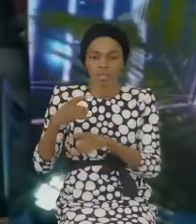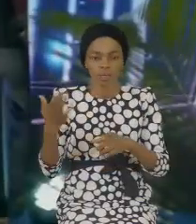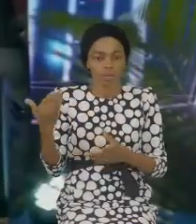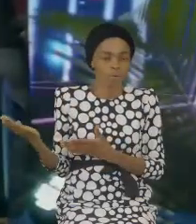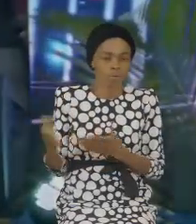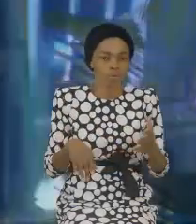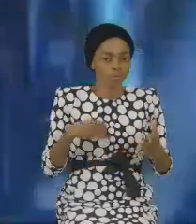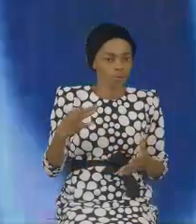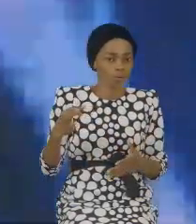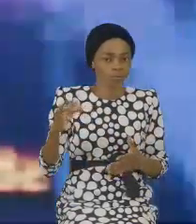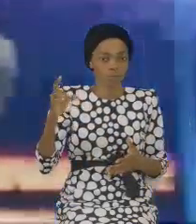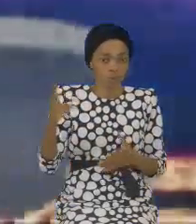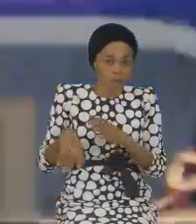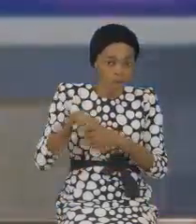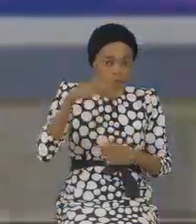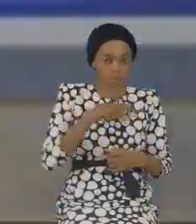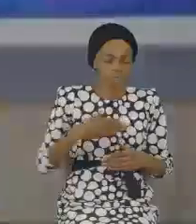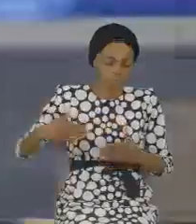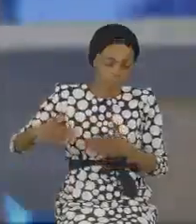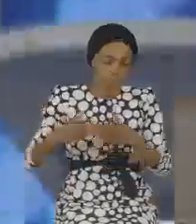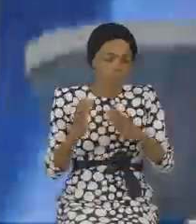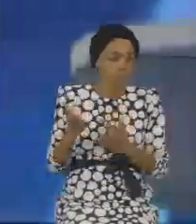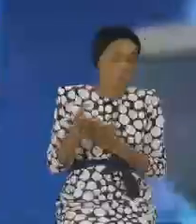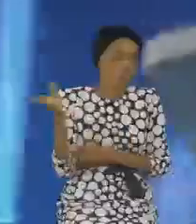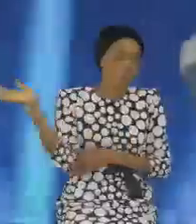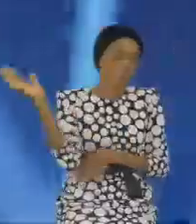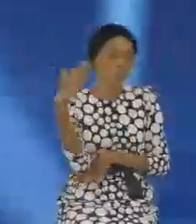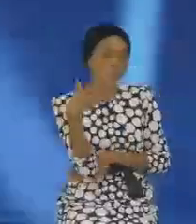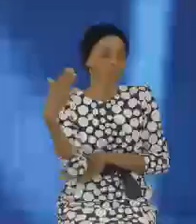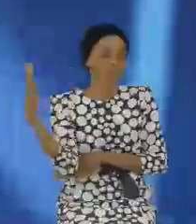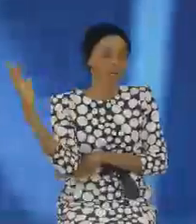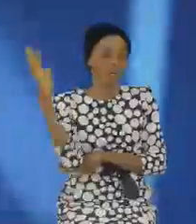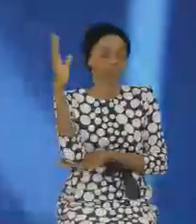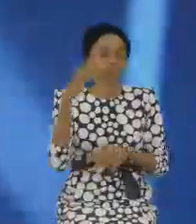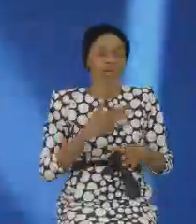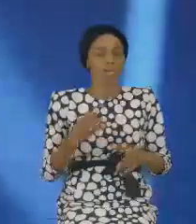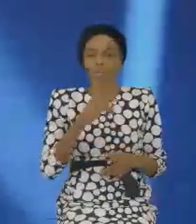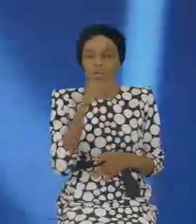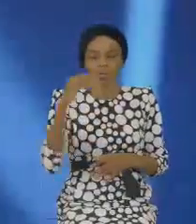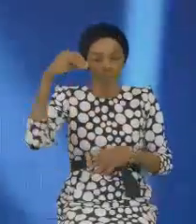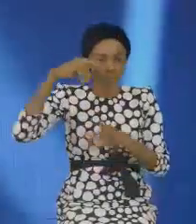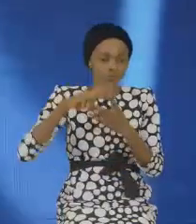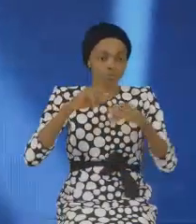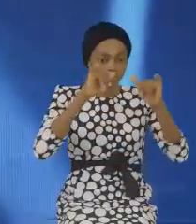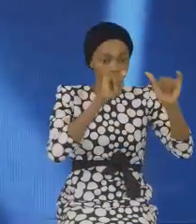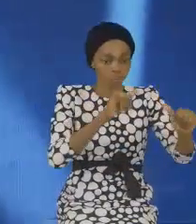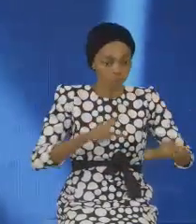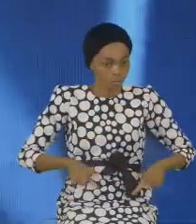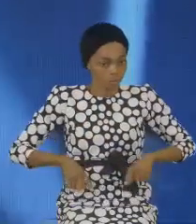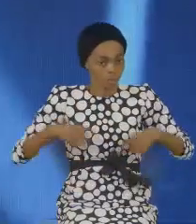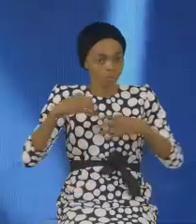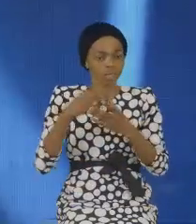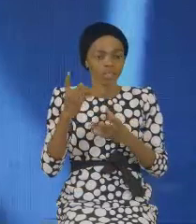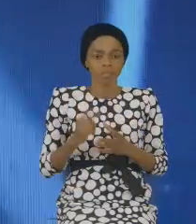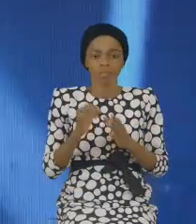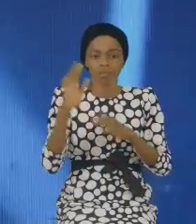and he led them through the wilderness. They were not to dwell in the wilderness. The wilderness is